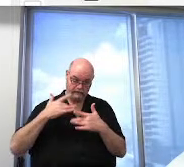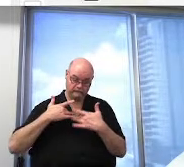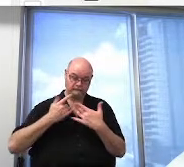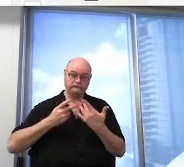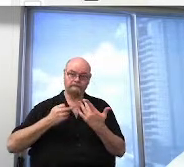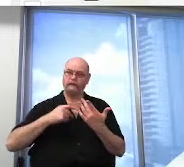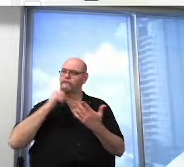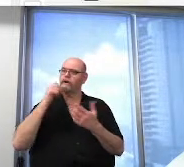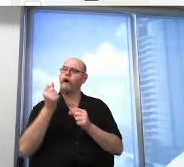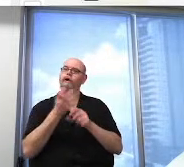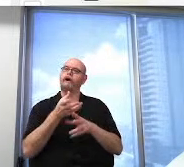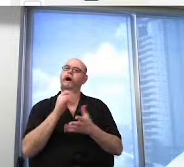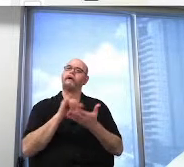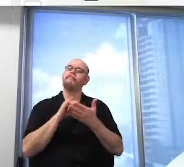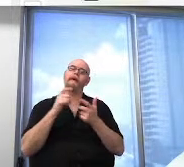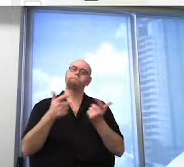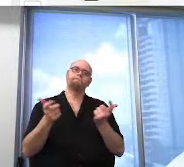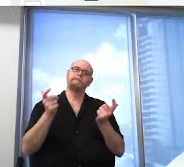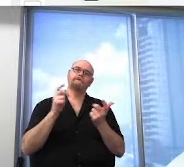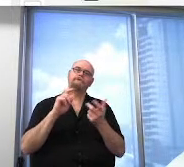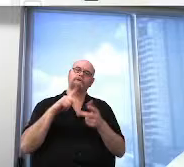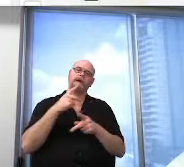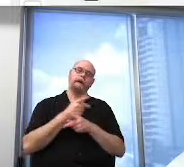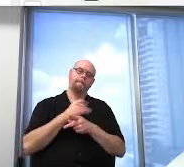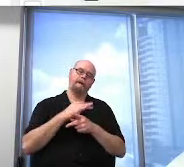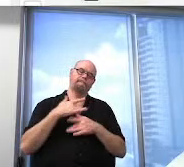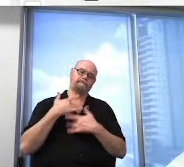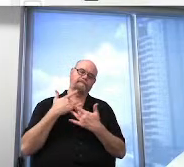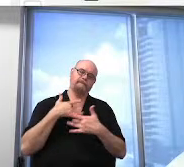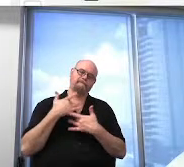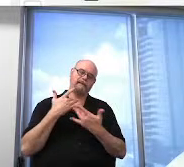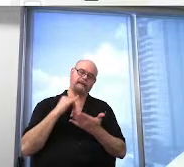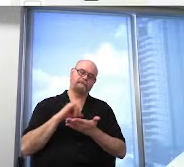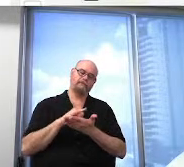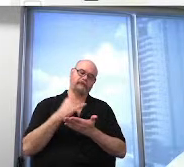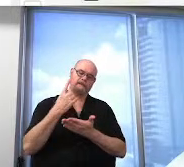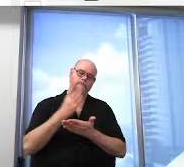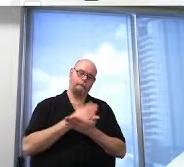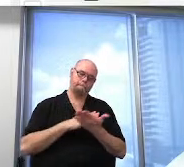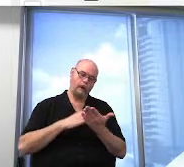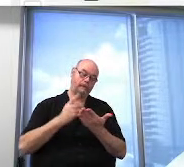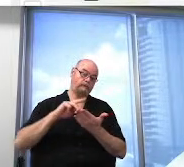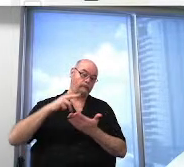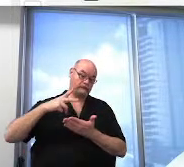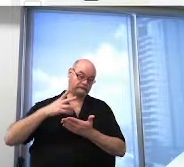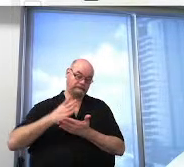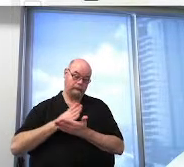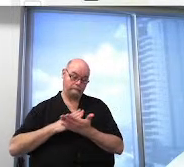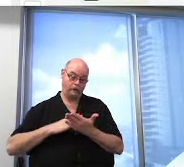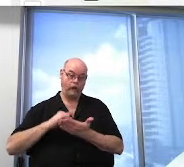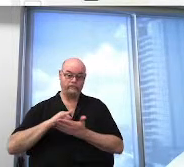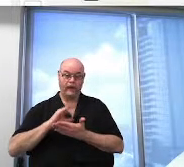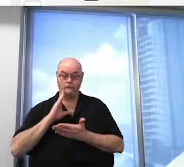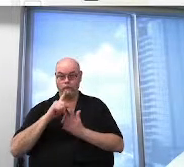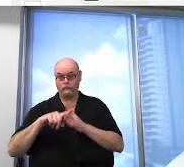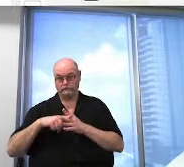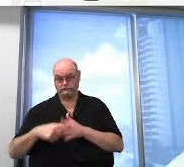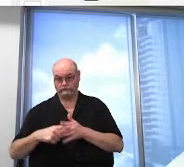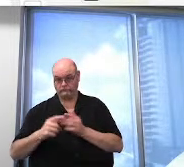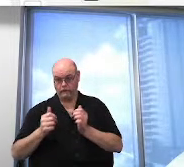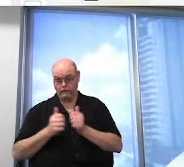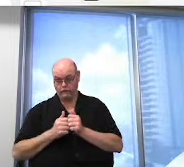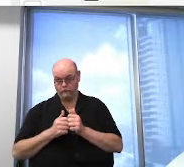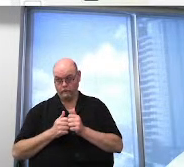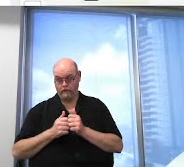not cause this major type of events. So that's one component. The second component is we'll begin